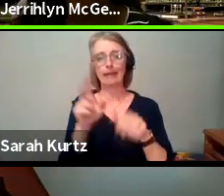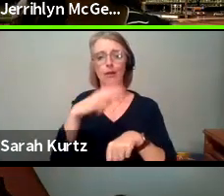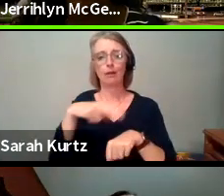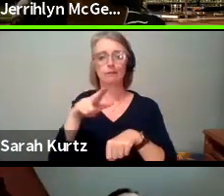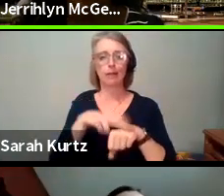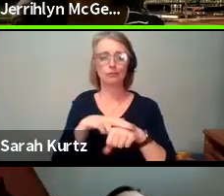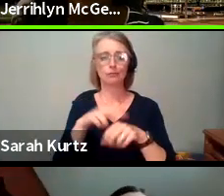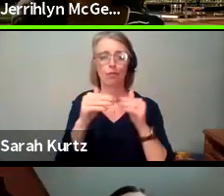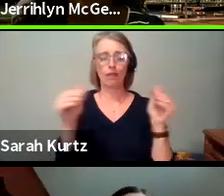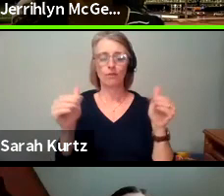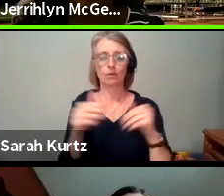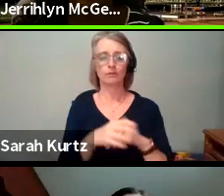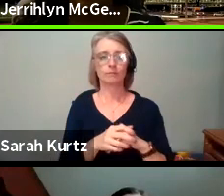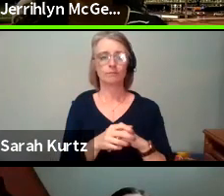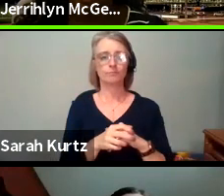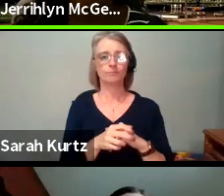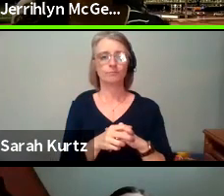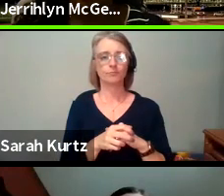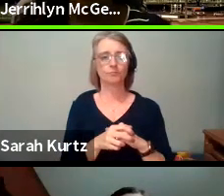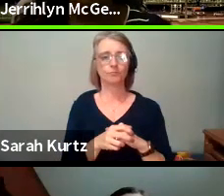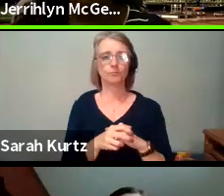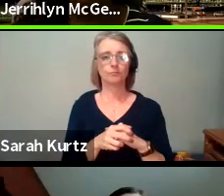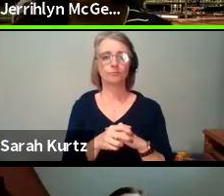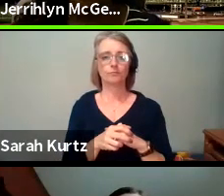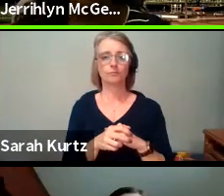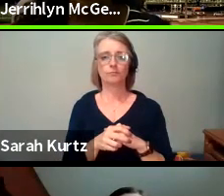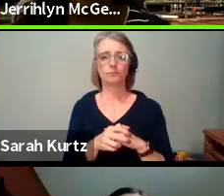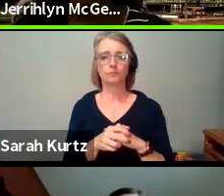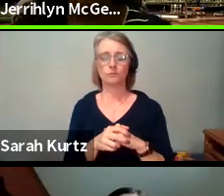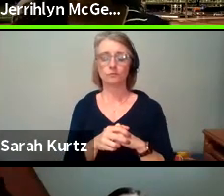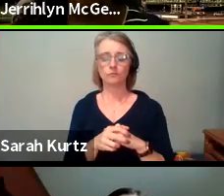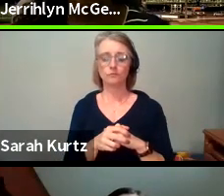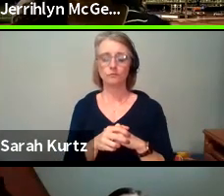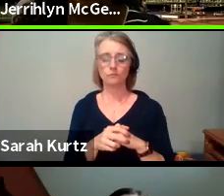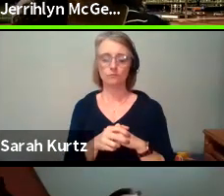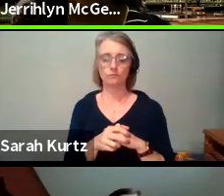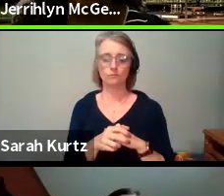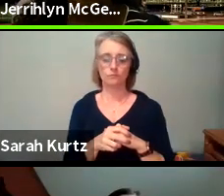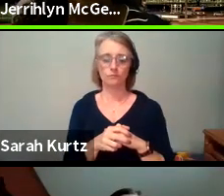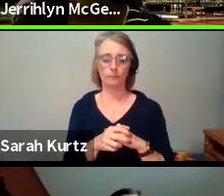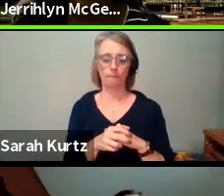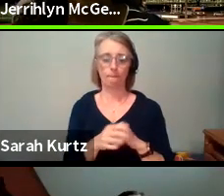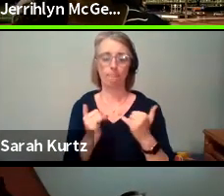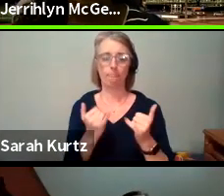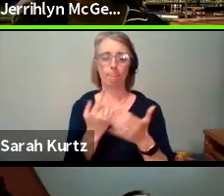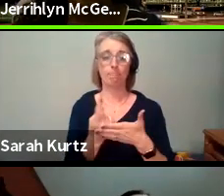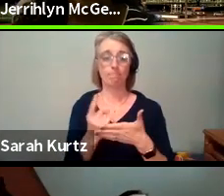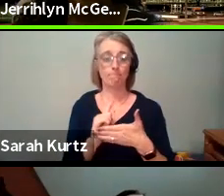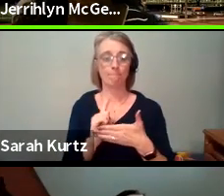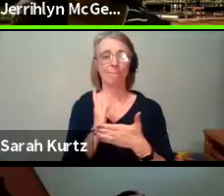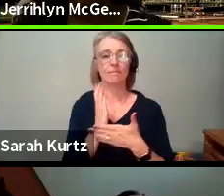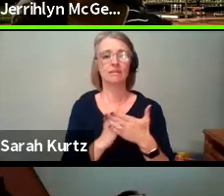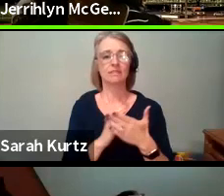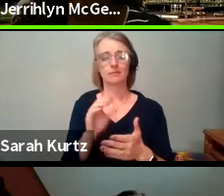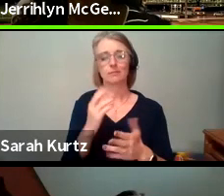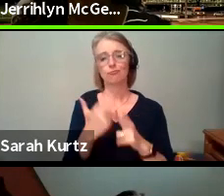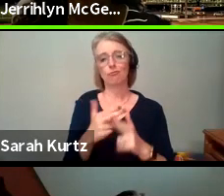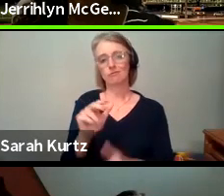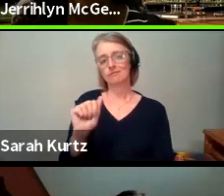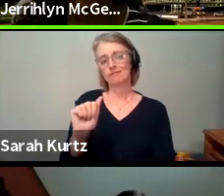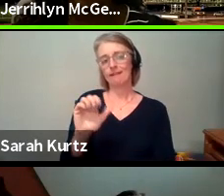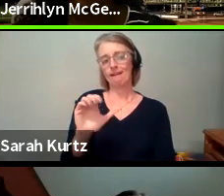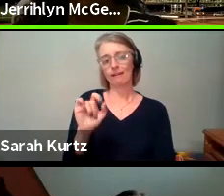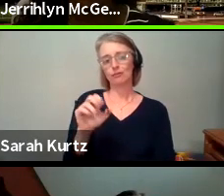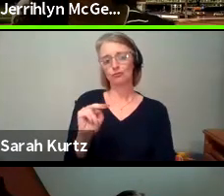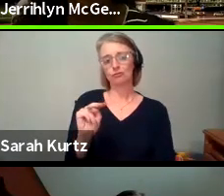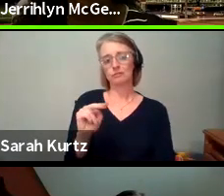Dr. Sparkman-Morris is going to give us a recap of some of the action items that we talked about last week. And again, garner from you all, are